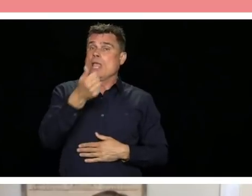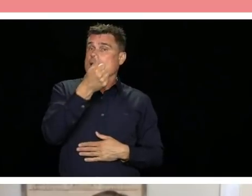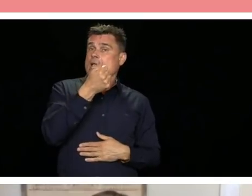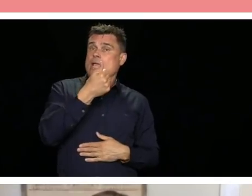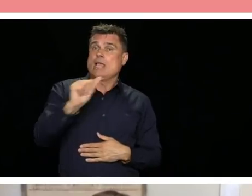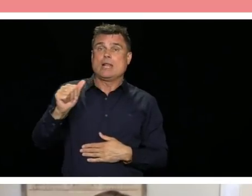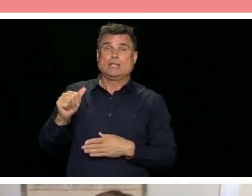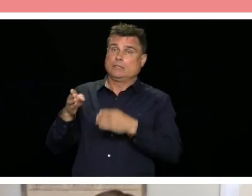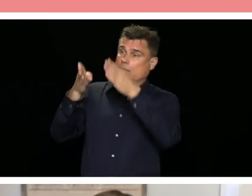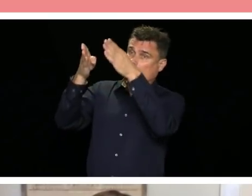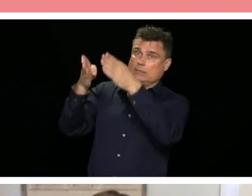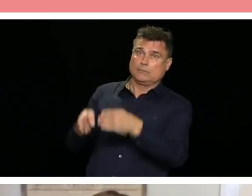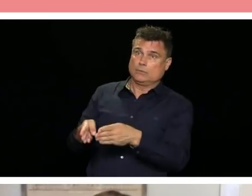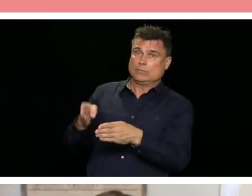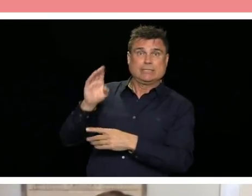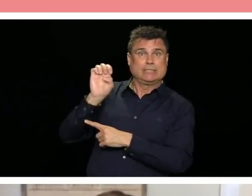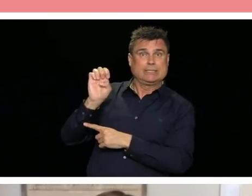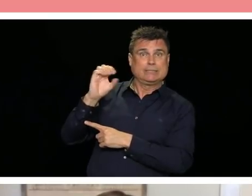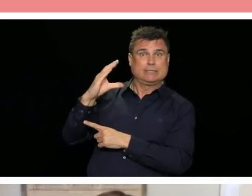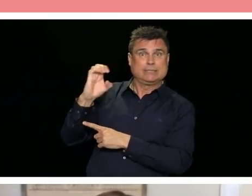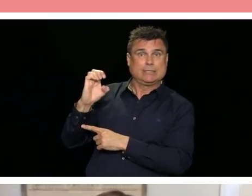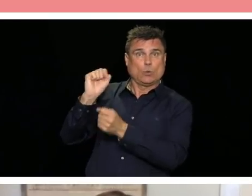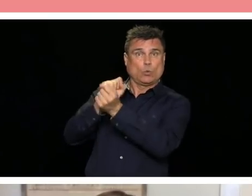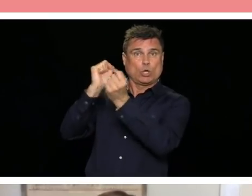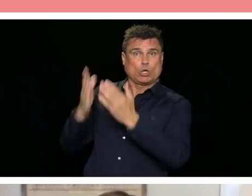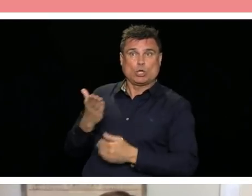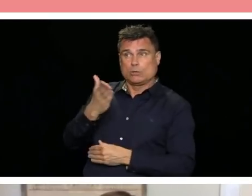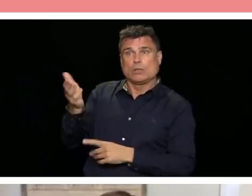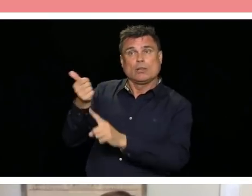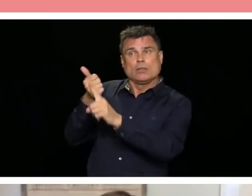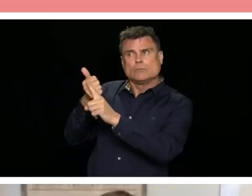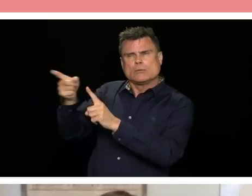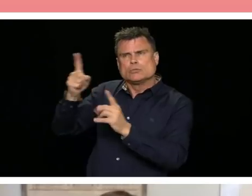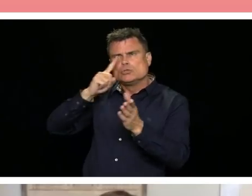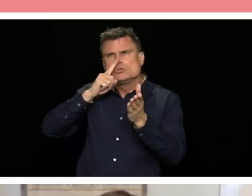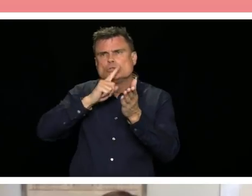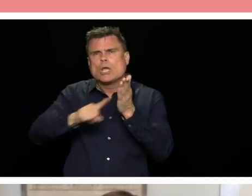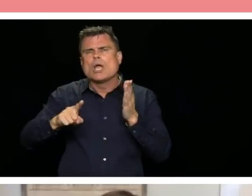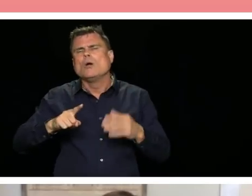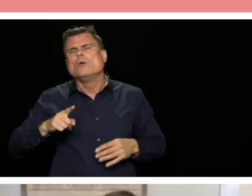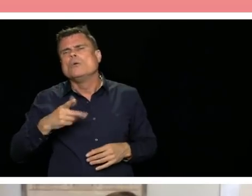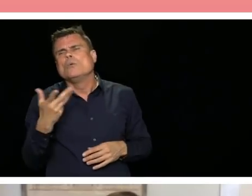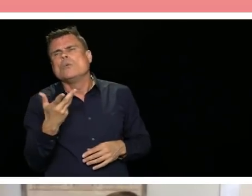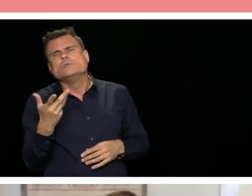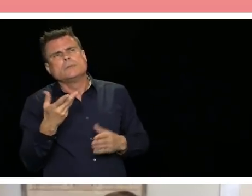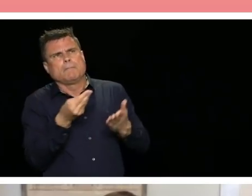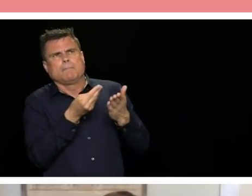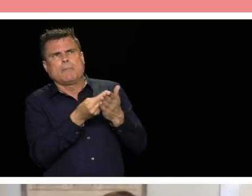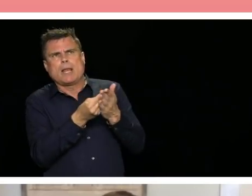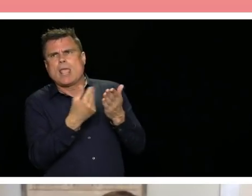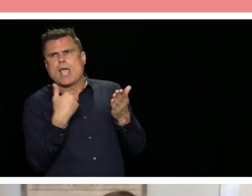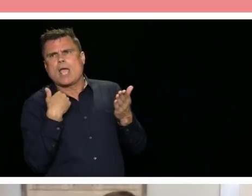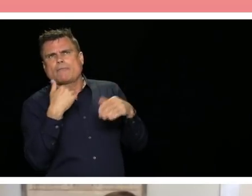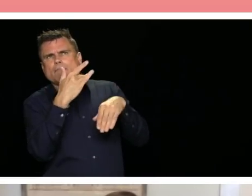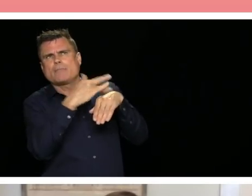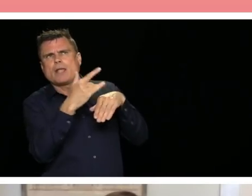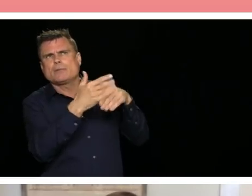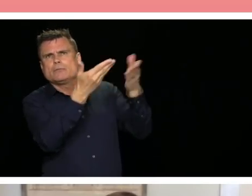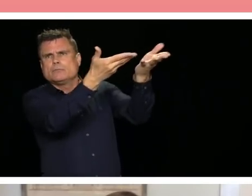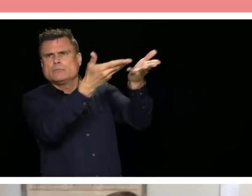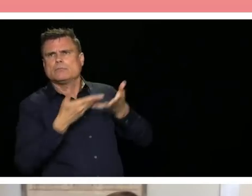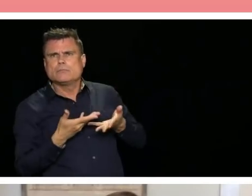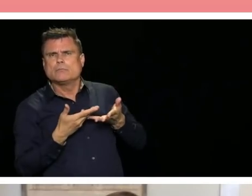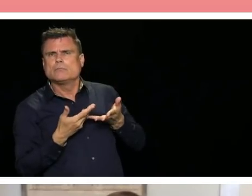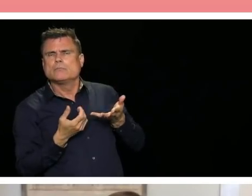in general, that provincially there's the $1,000 support that if your work has been impacted during COVID, we encourage you